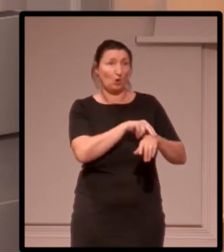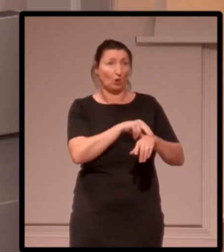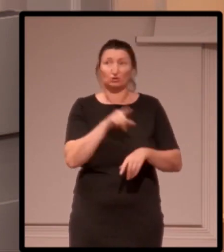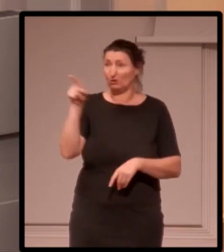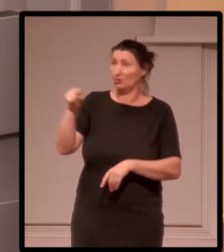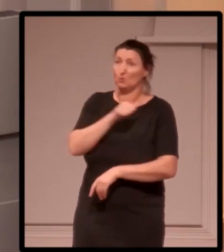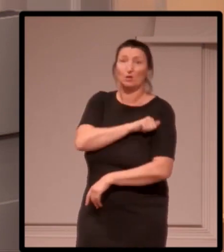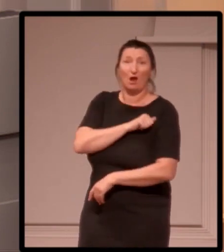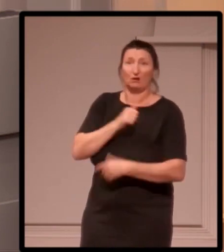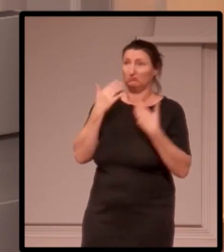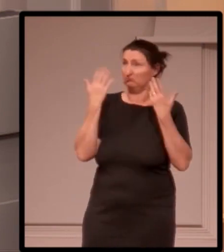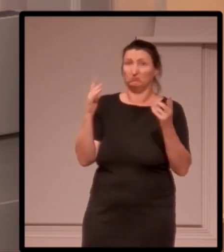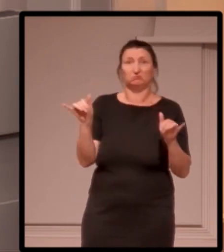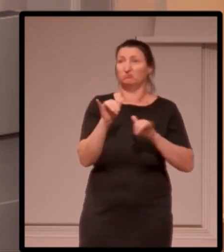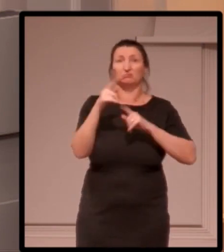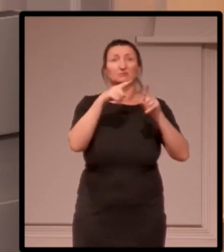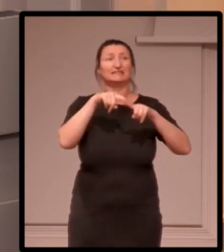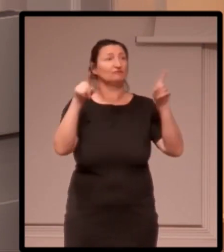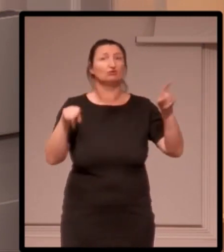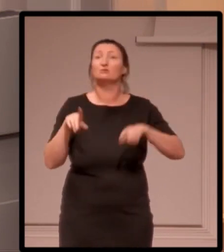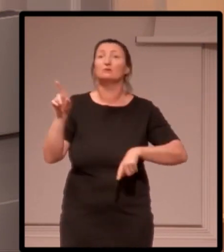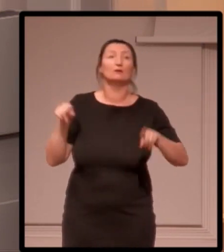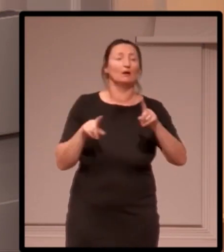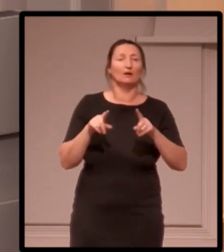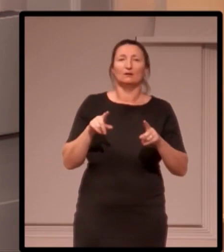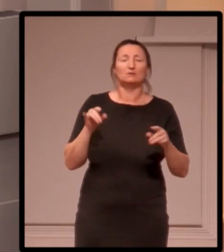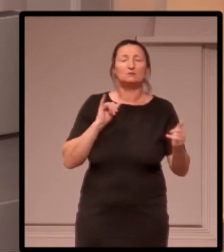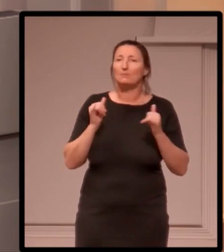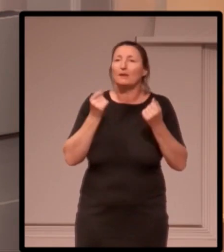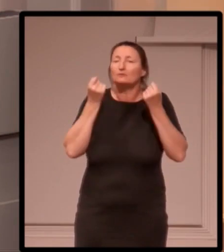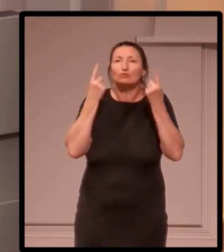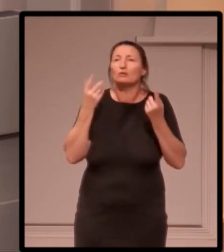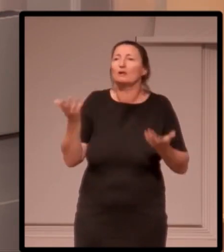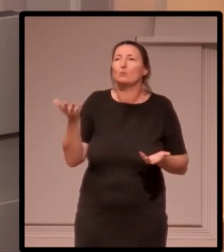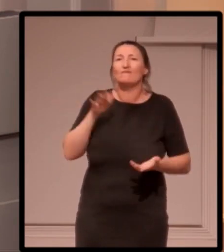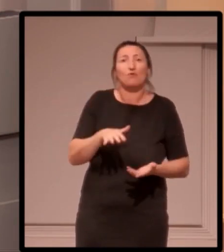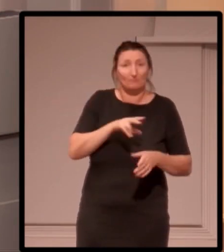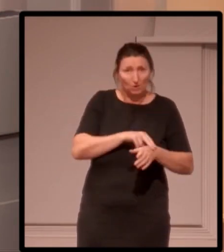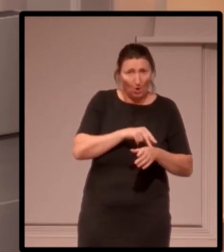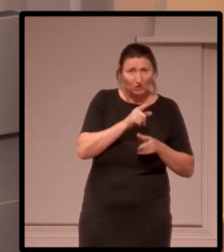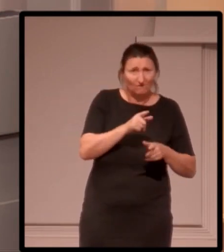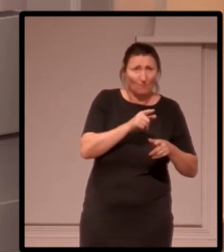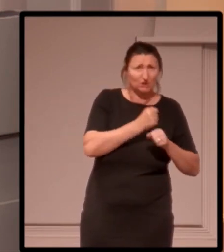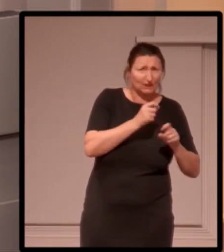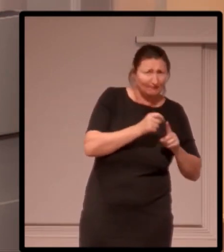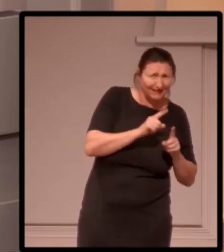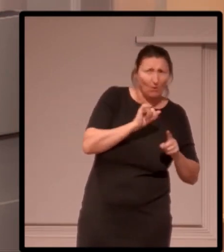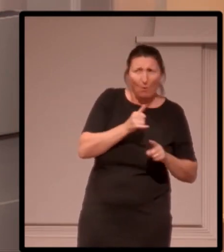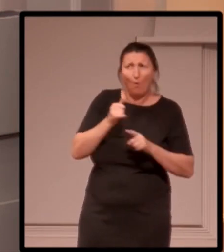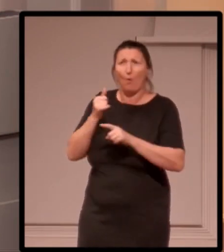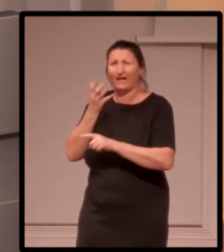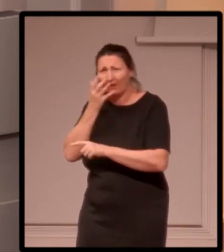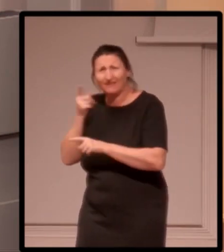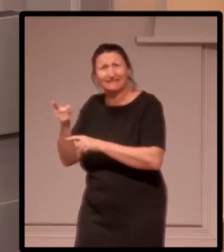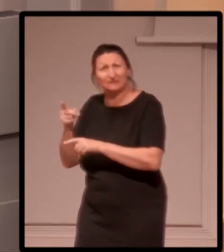don't necessarily know all the different places they're coming from. So whether it's GPs or paediatrics or physicians or